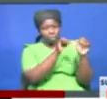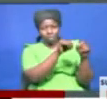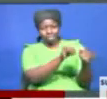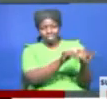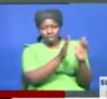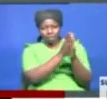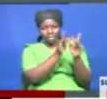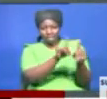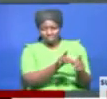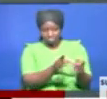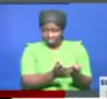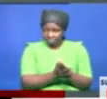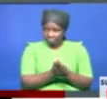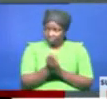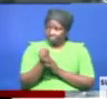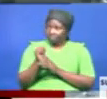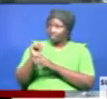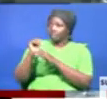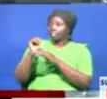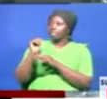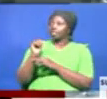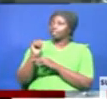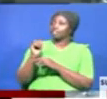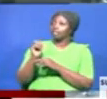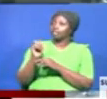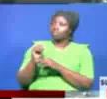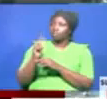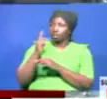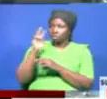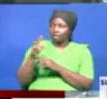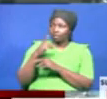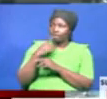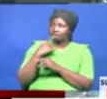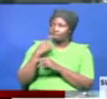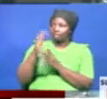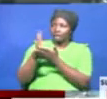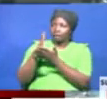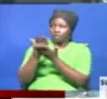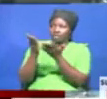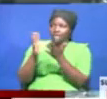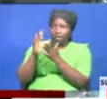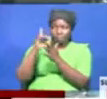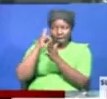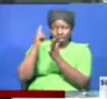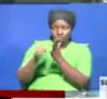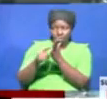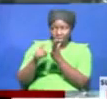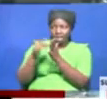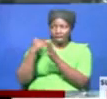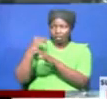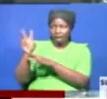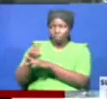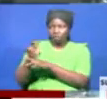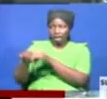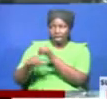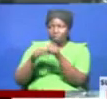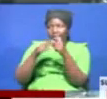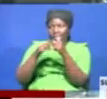one, they even acknowledge that some of them even acknowledge that they observed maybe just about